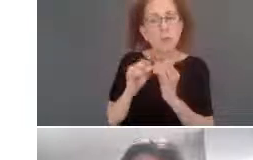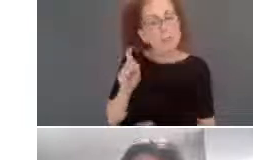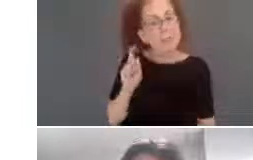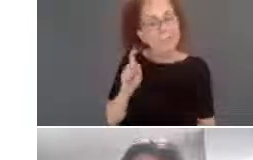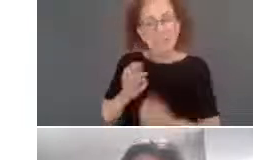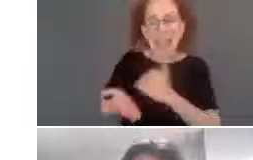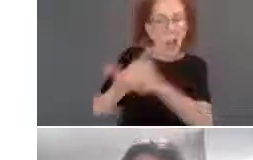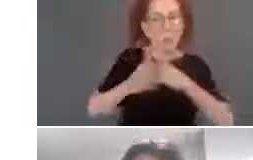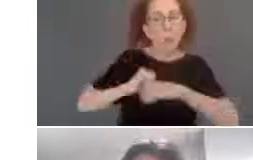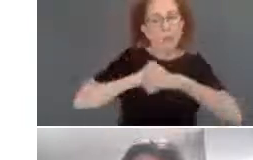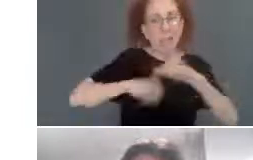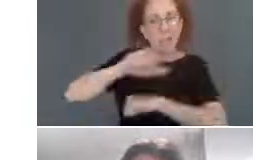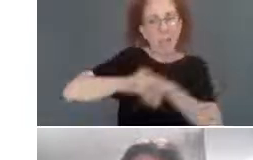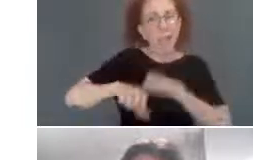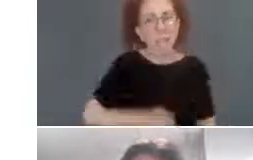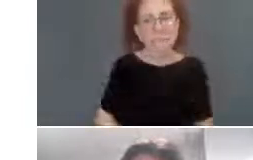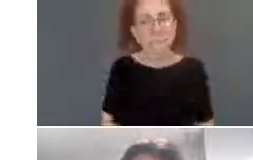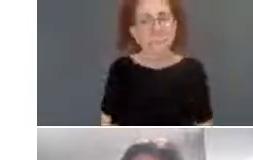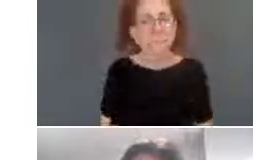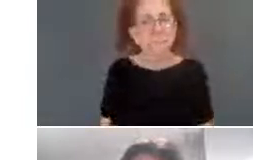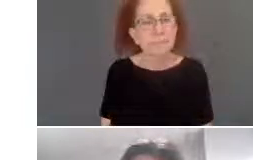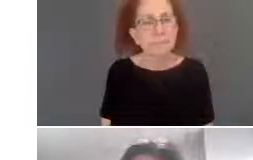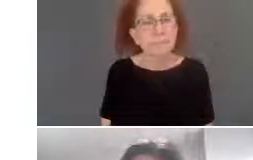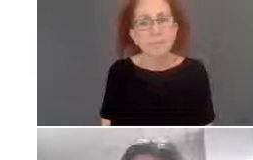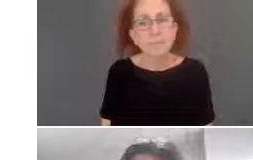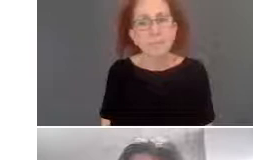protect our communities.